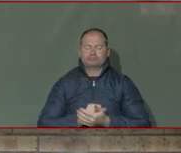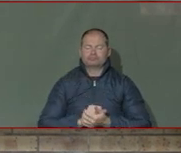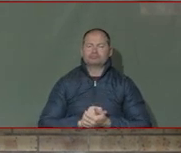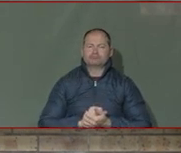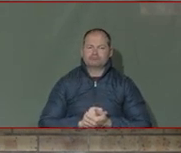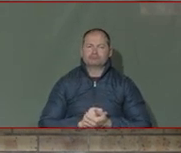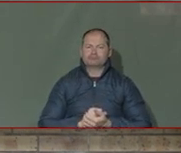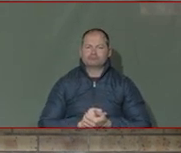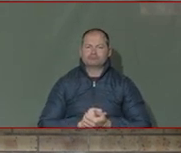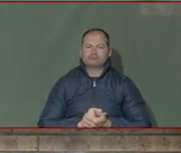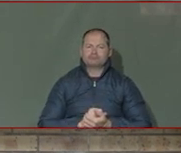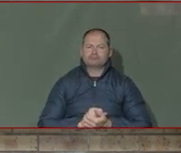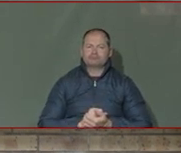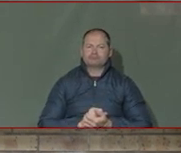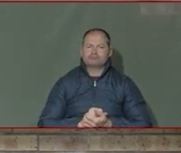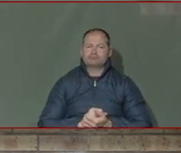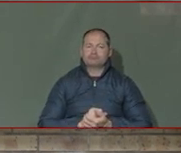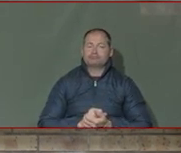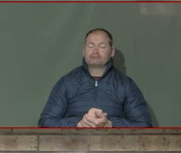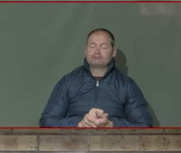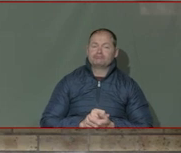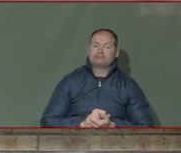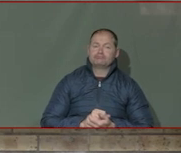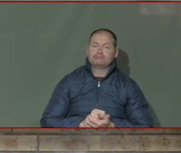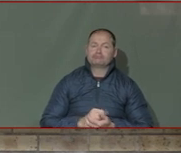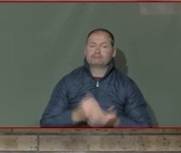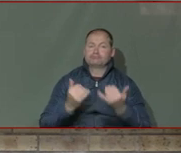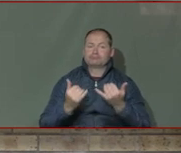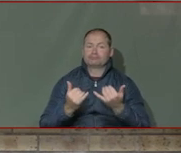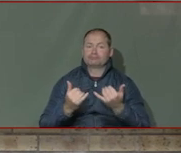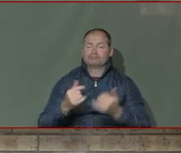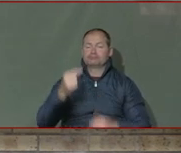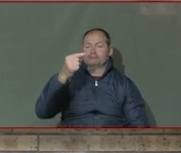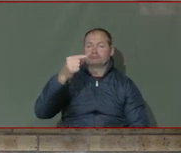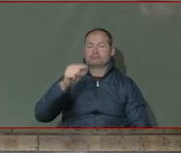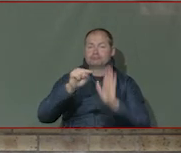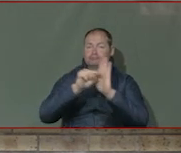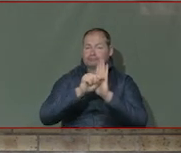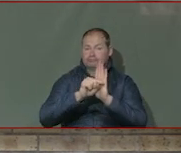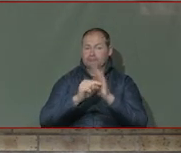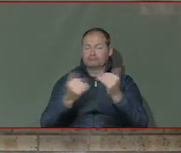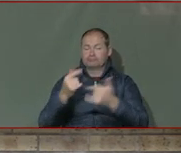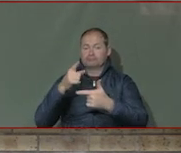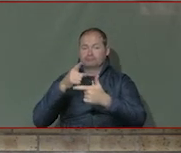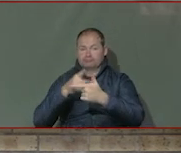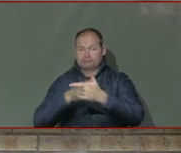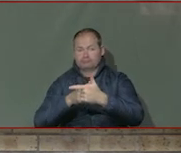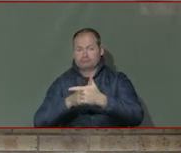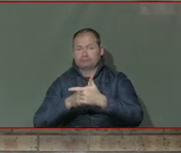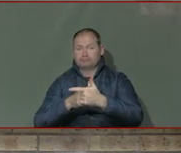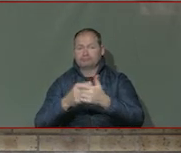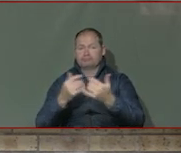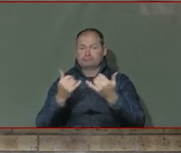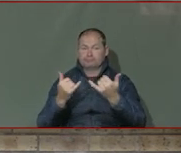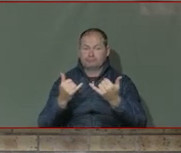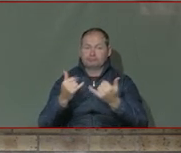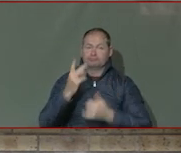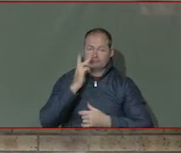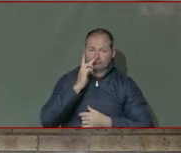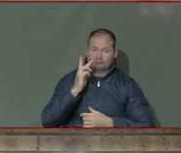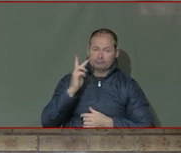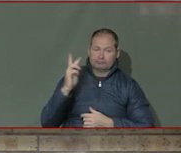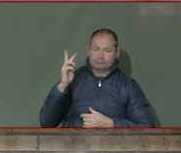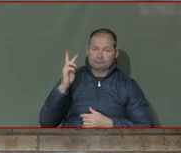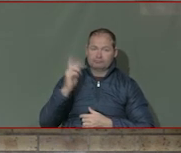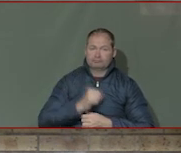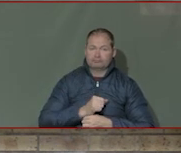Right, so people, because the gradient is negative, the angle of inclination is obtuse, correct? So